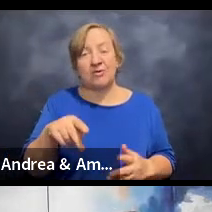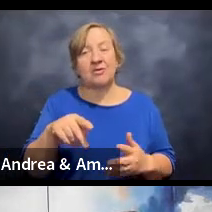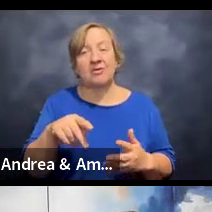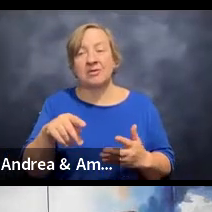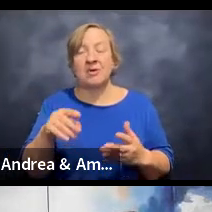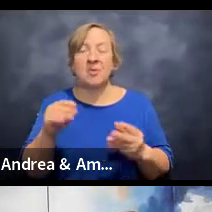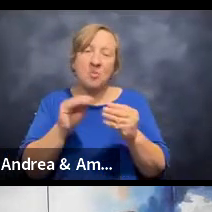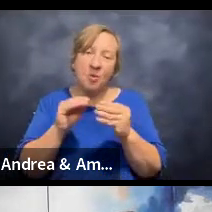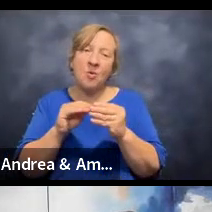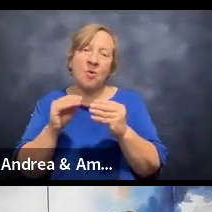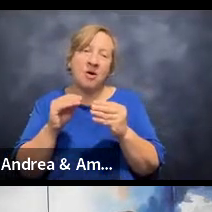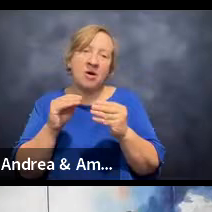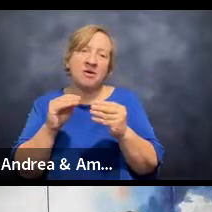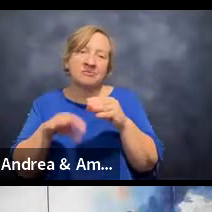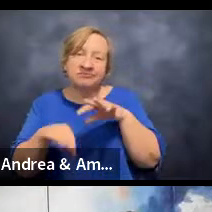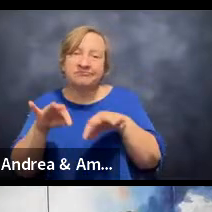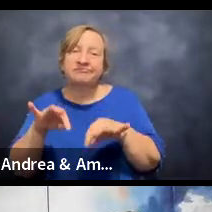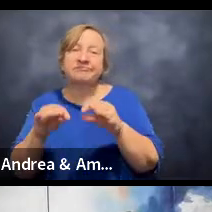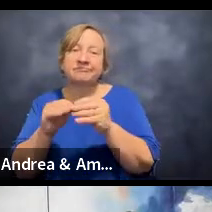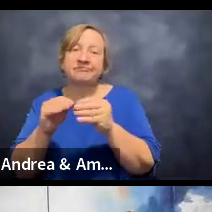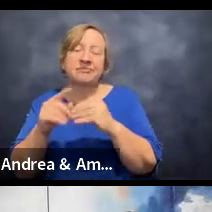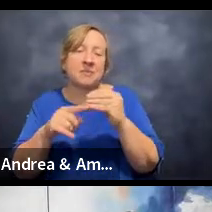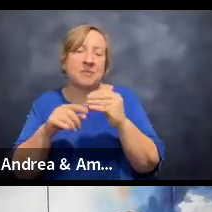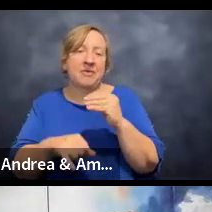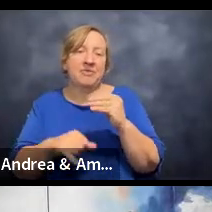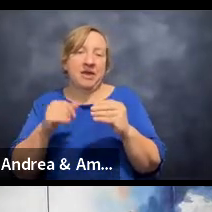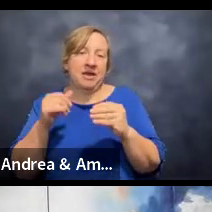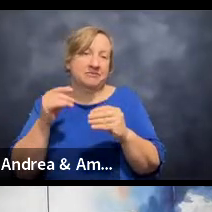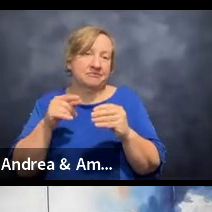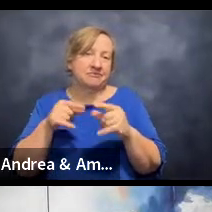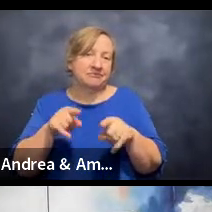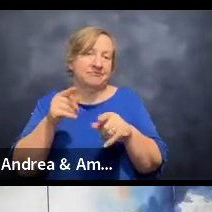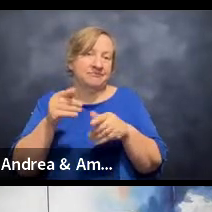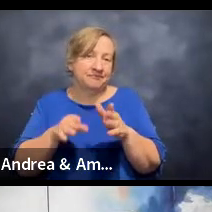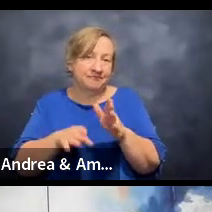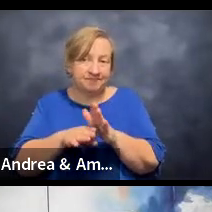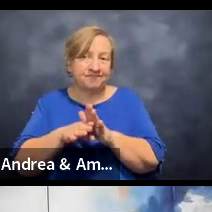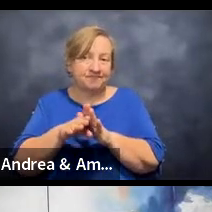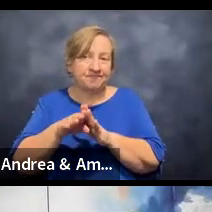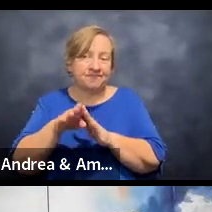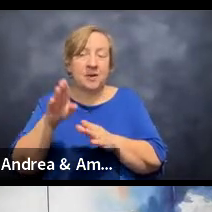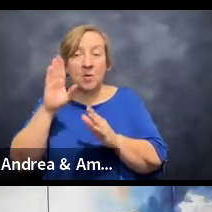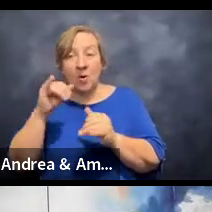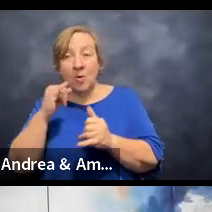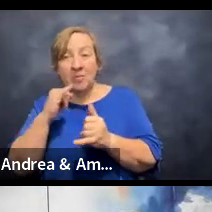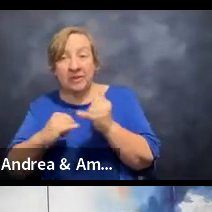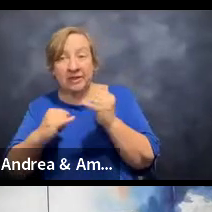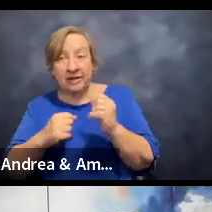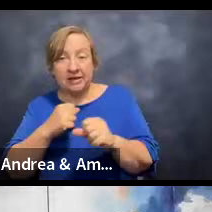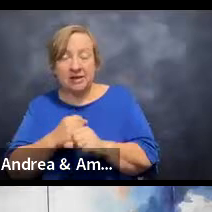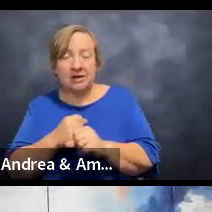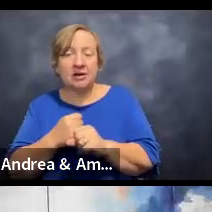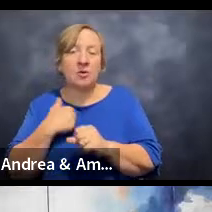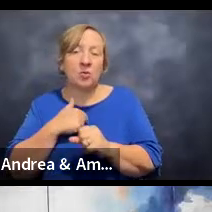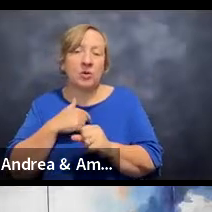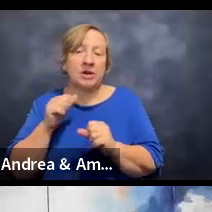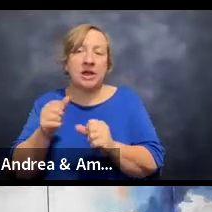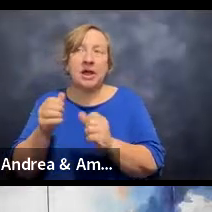on those issues as they develop, but we're hoping by the end of this year to be petitioning for a